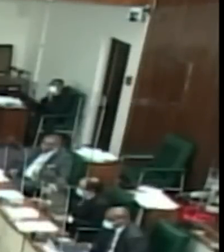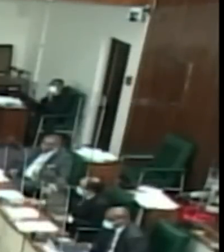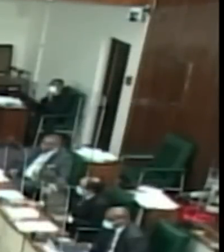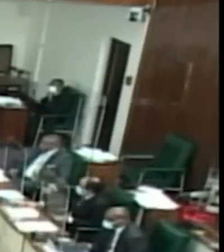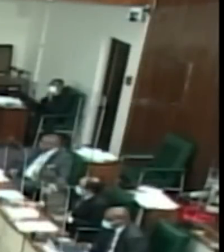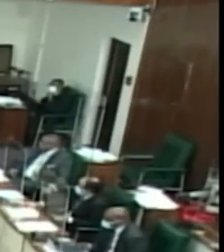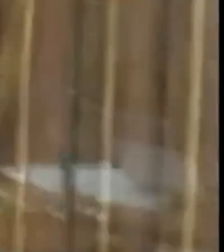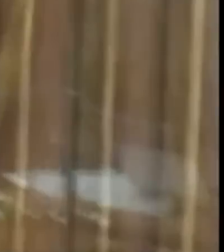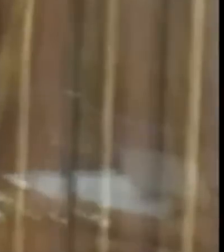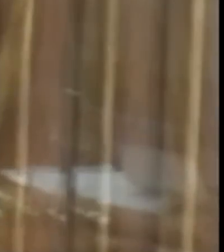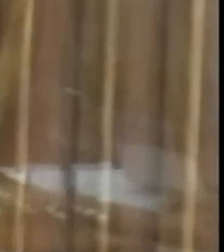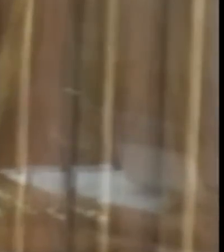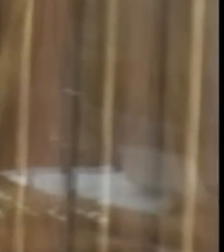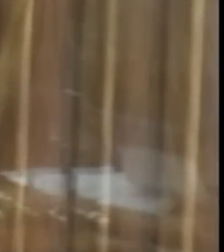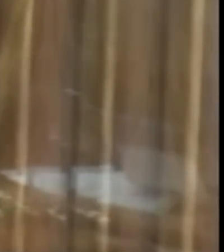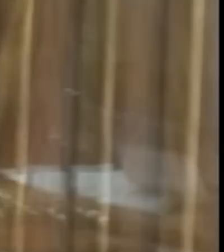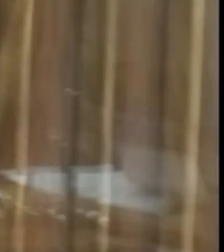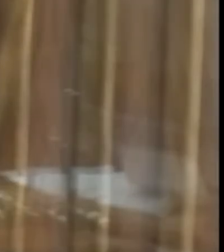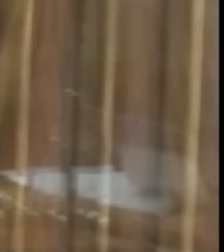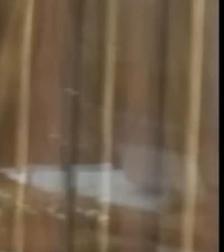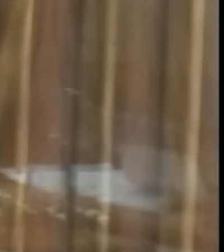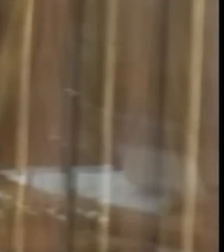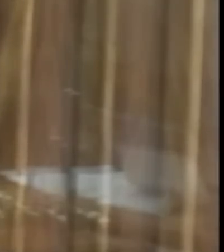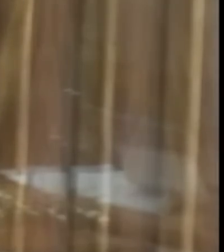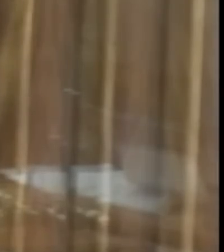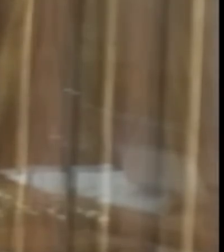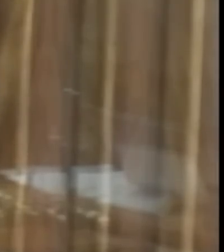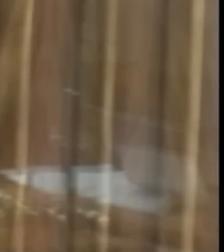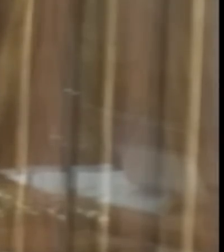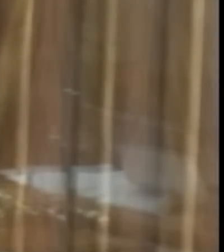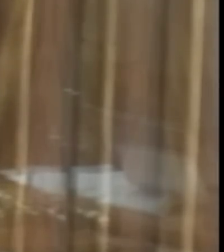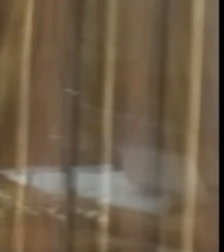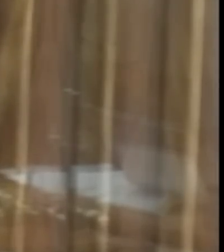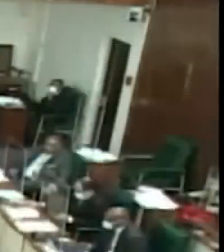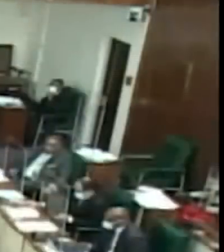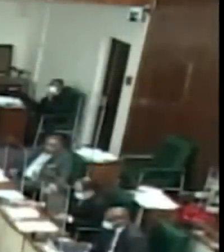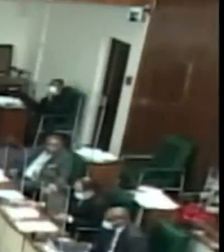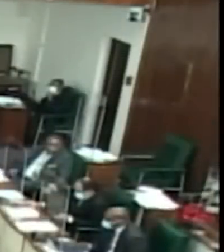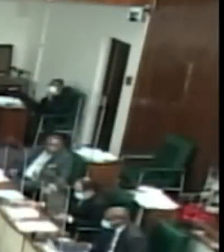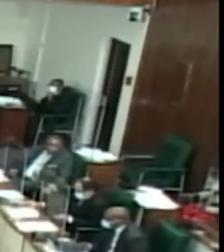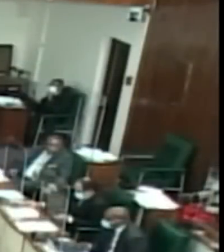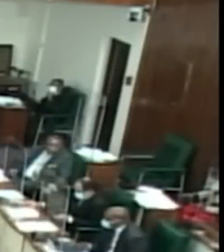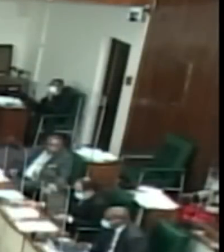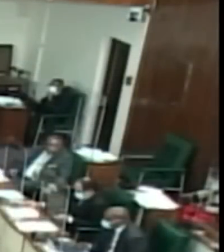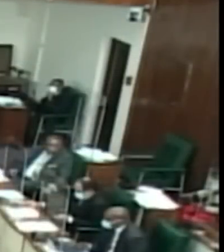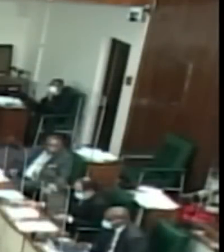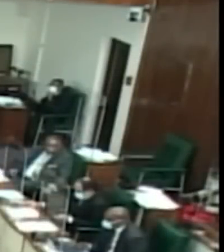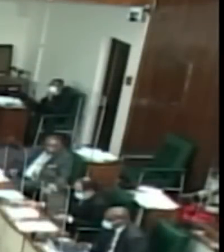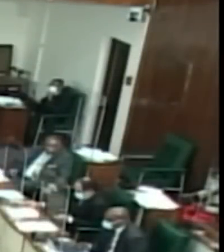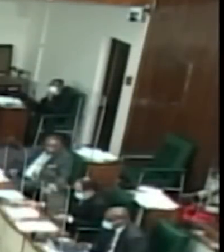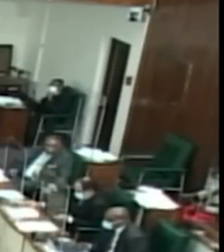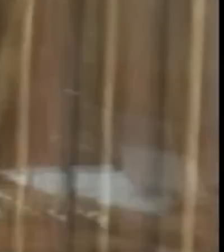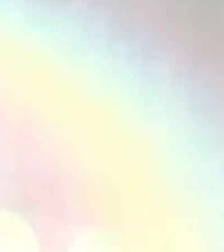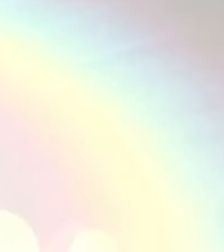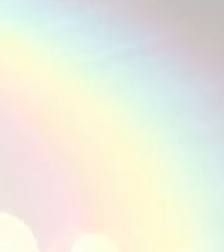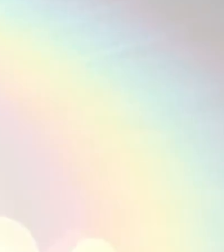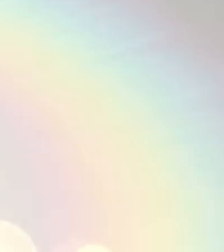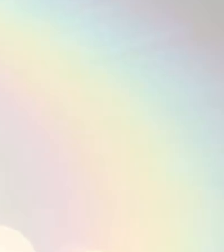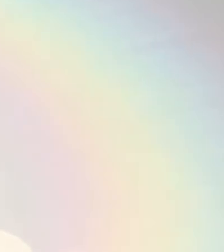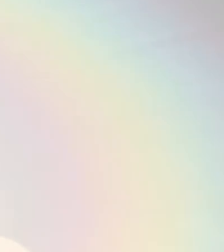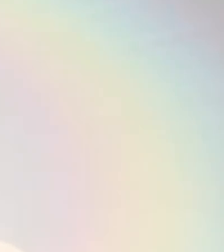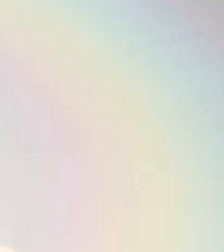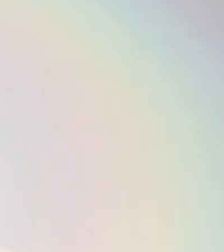is that the report be now approved. Those in favor? Those against? The ayes have it.